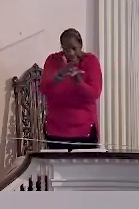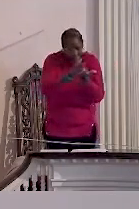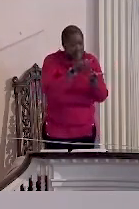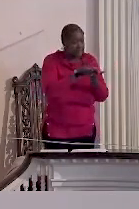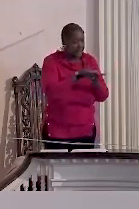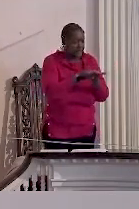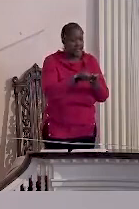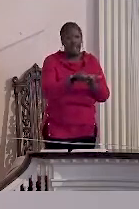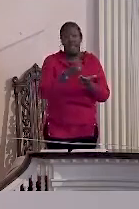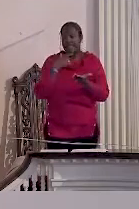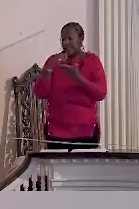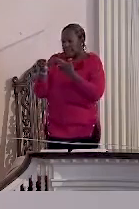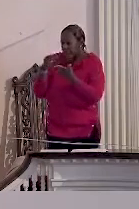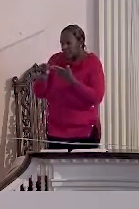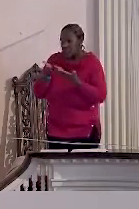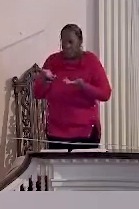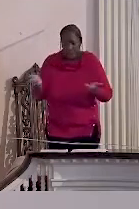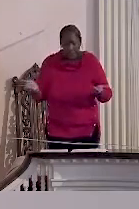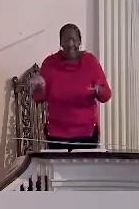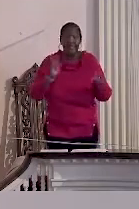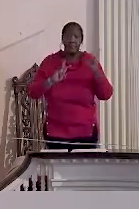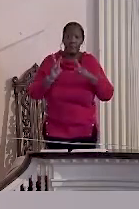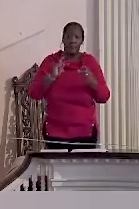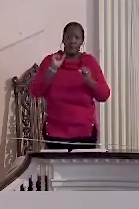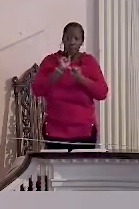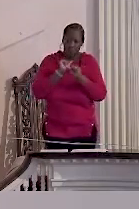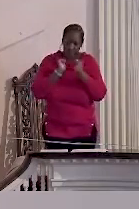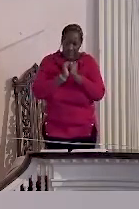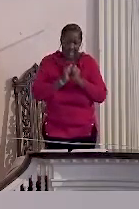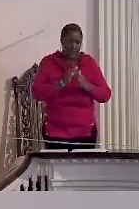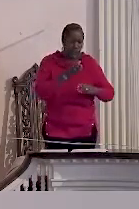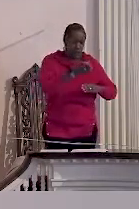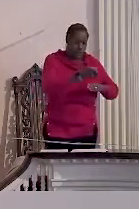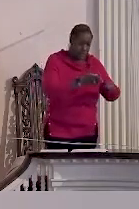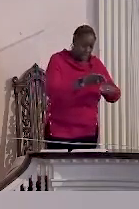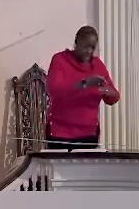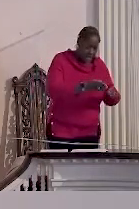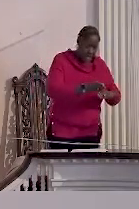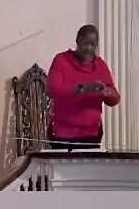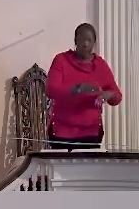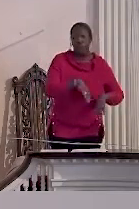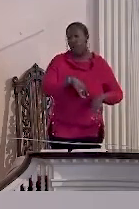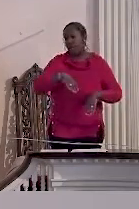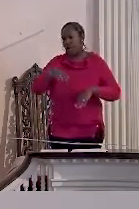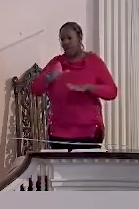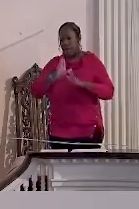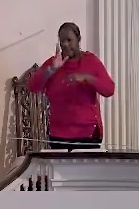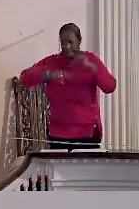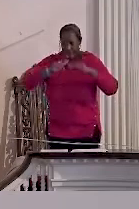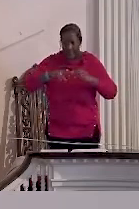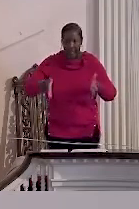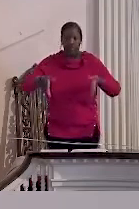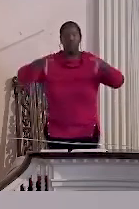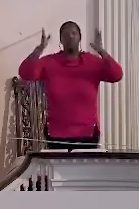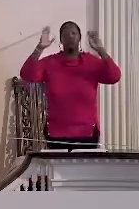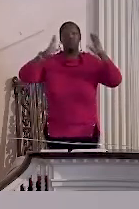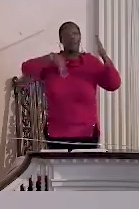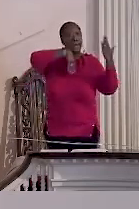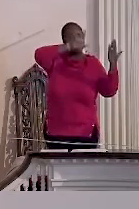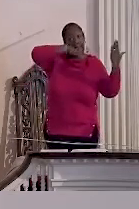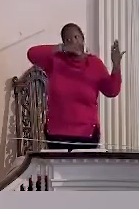purchased. People worked together to cut wood and build the cabinet and paint the pantry in bright